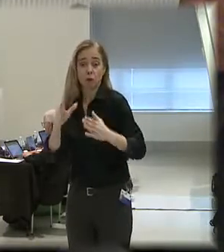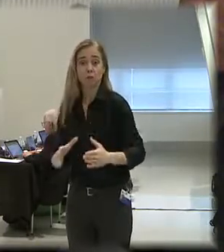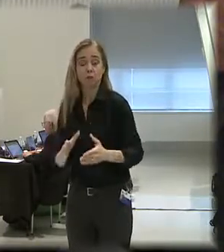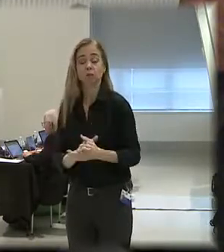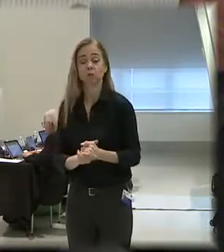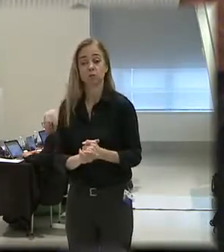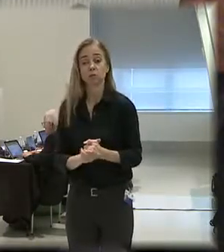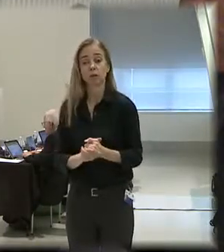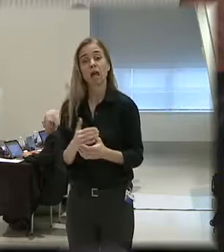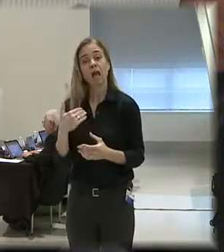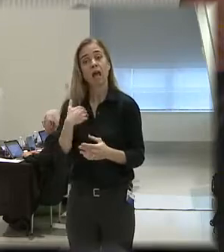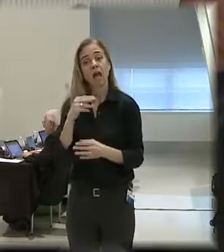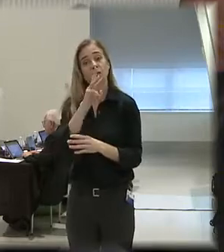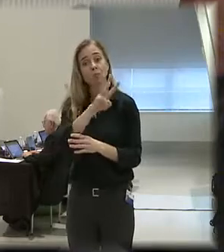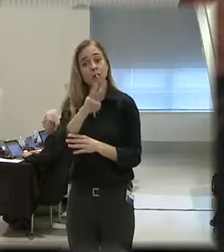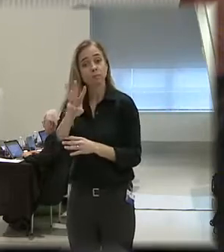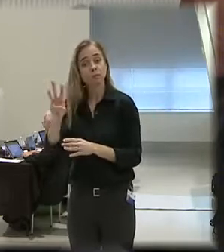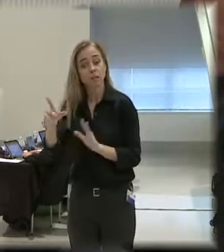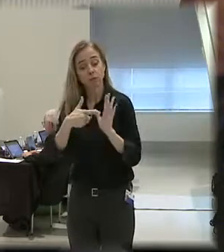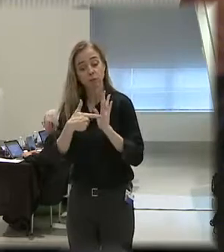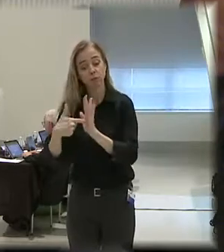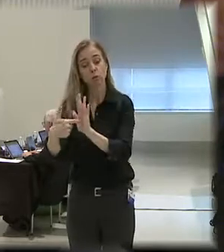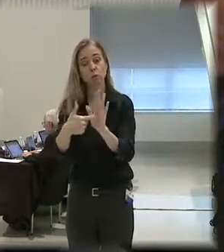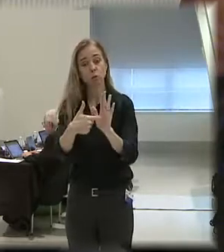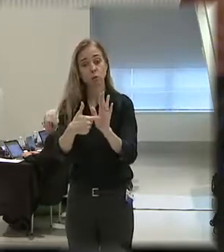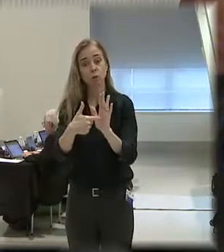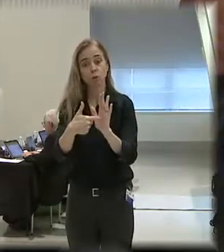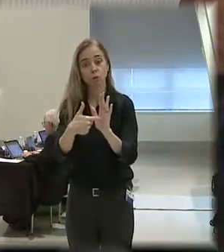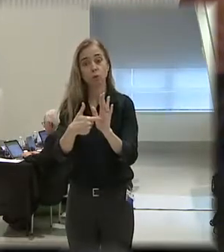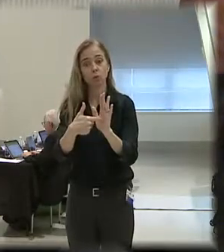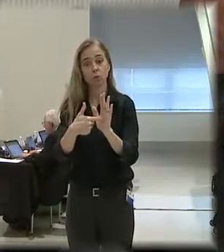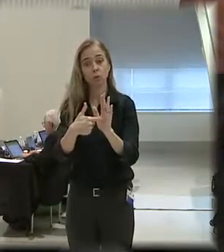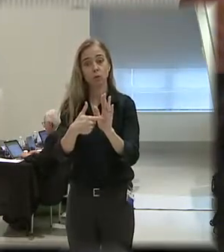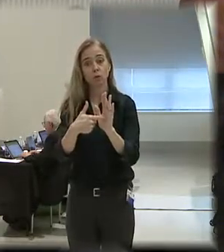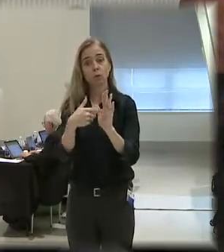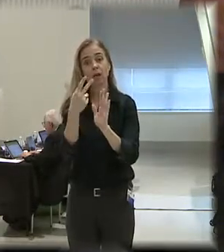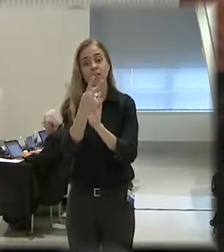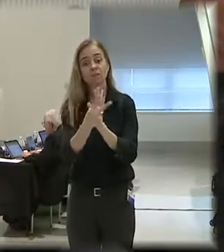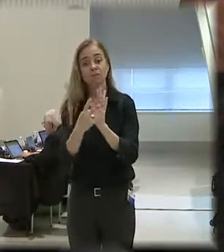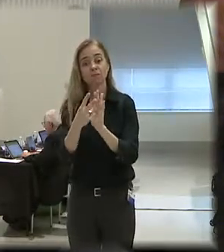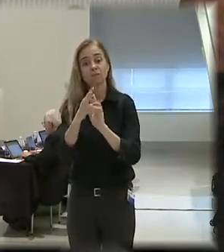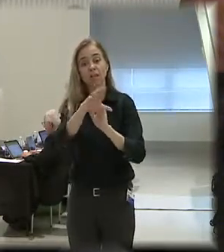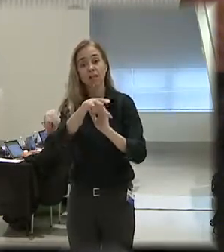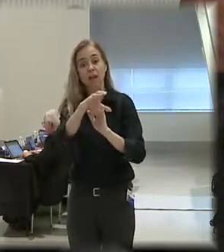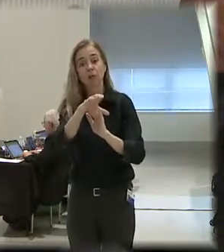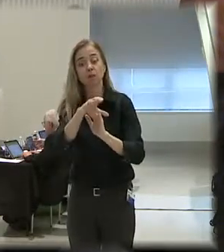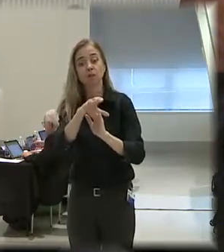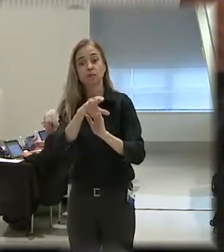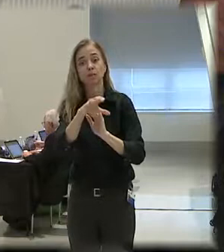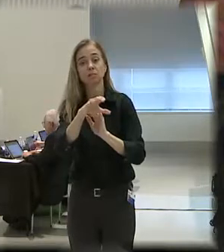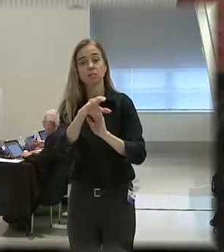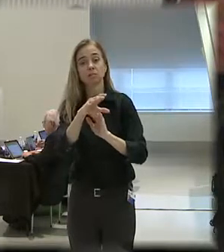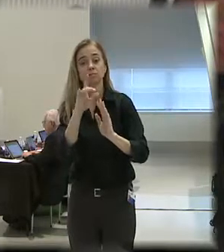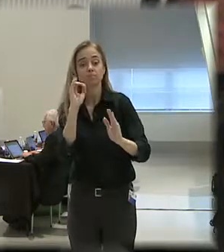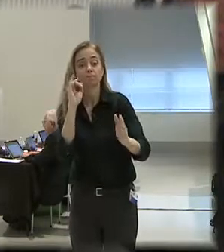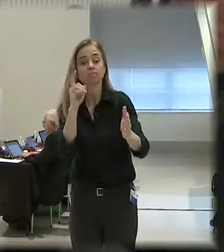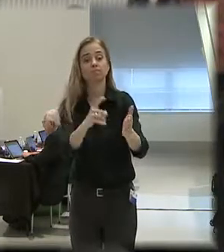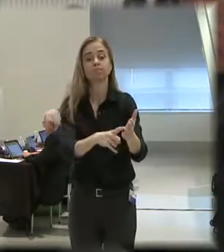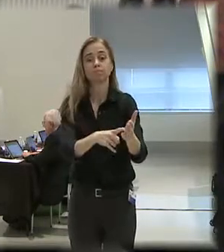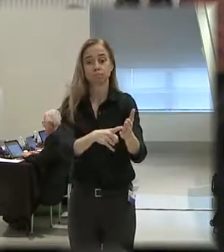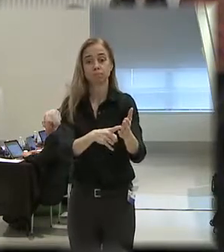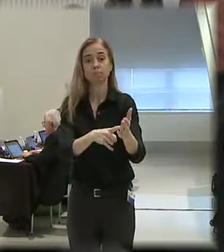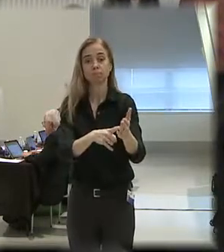the websites that show the video cameras, camera captures